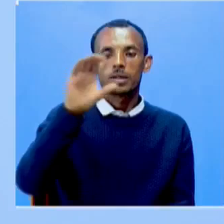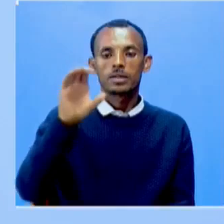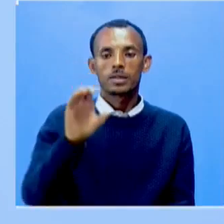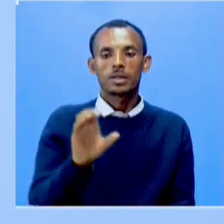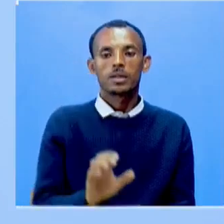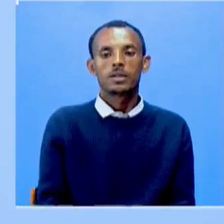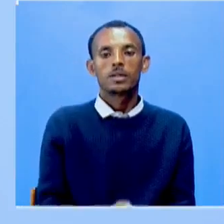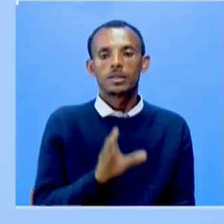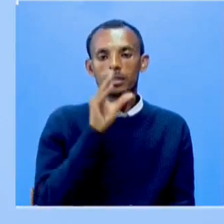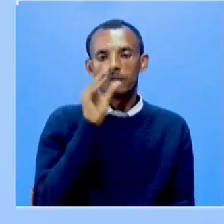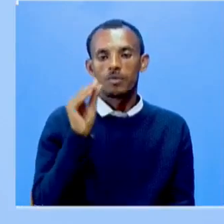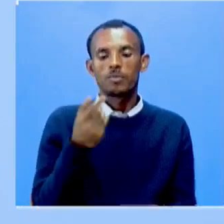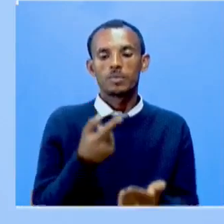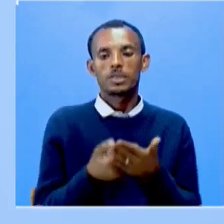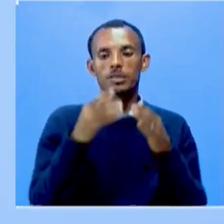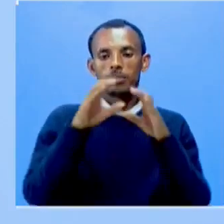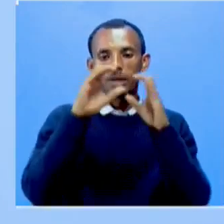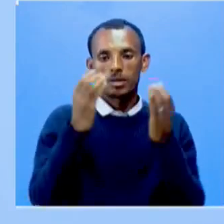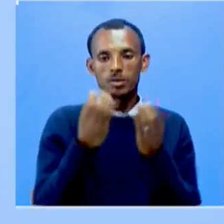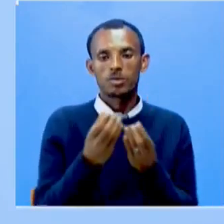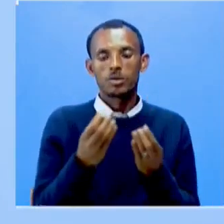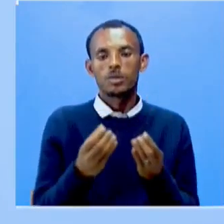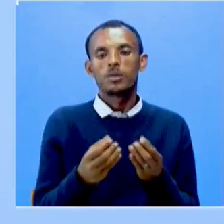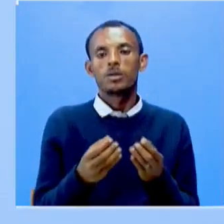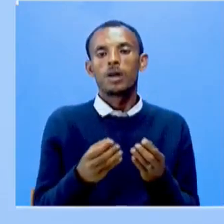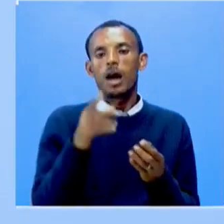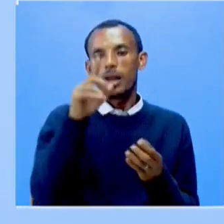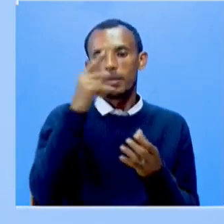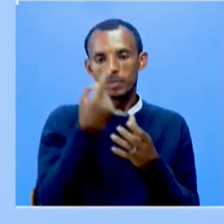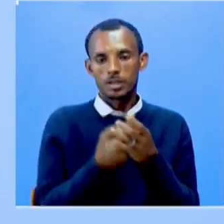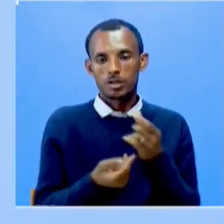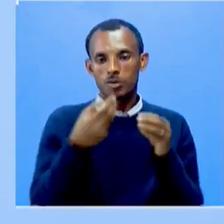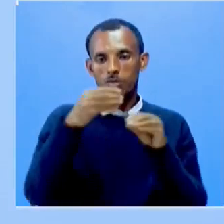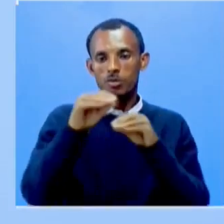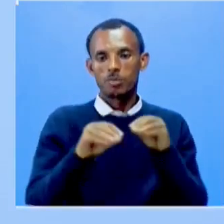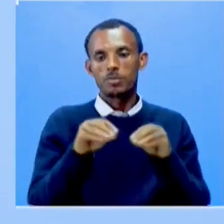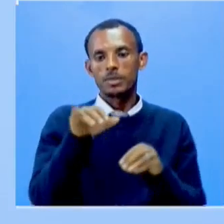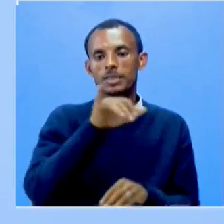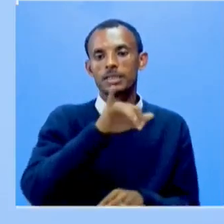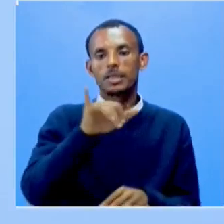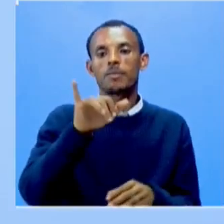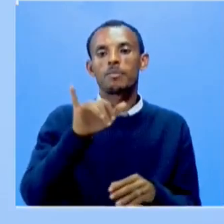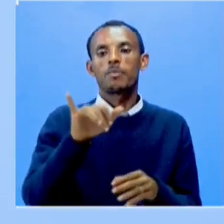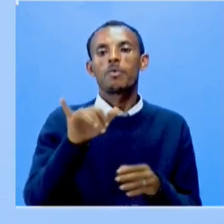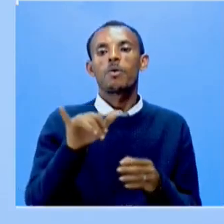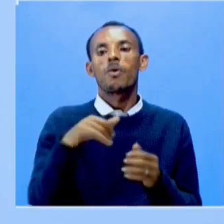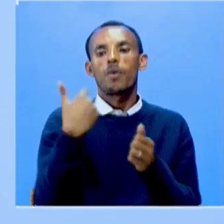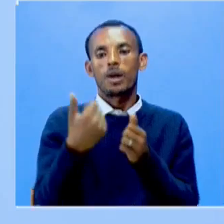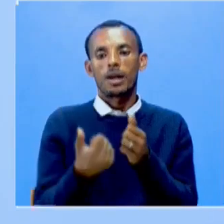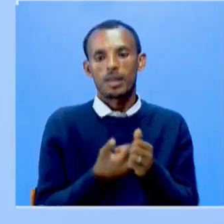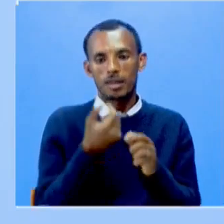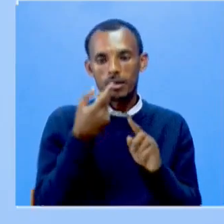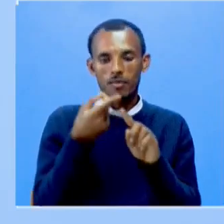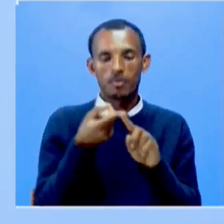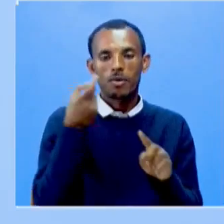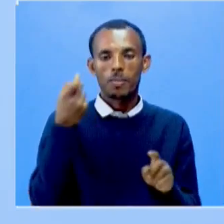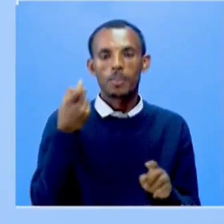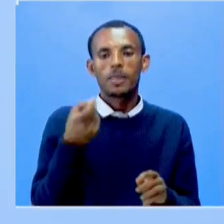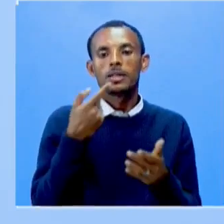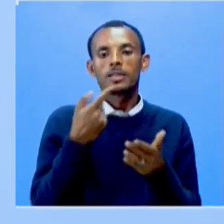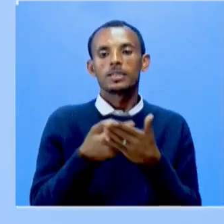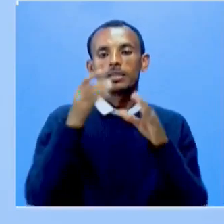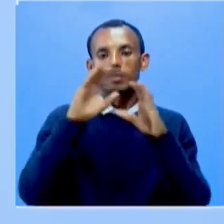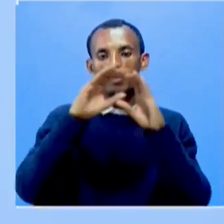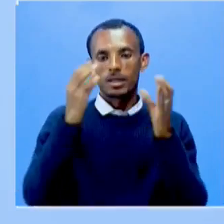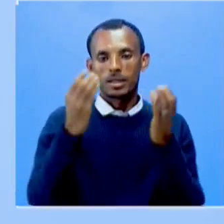ABC. From this part to mark 1. You move in the same order for this triangle. So from this part